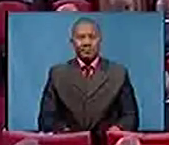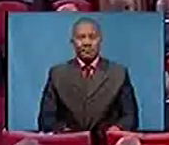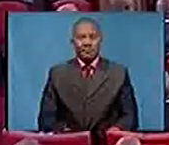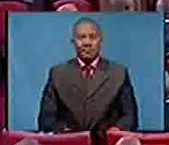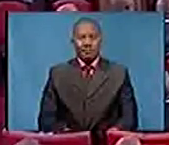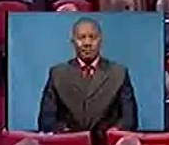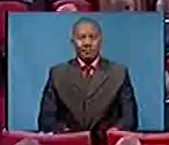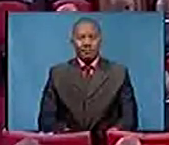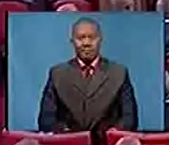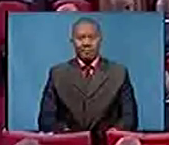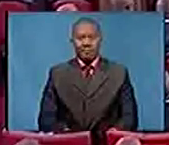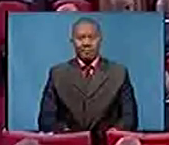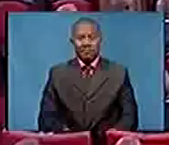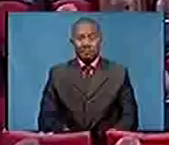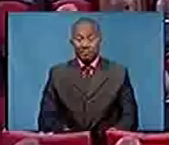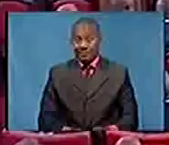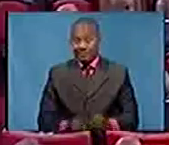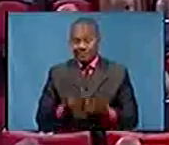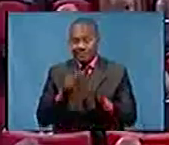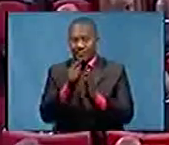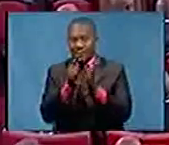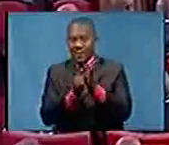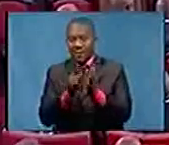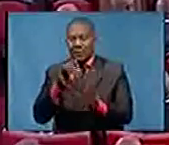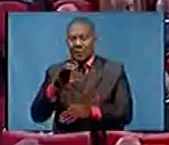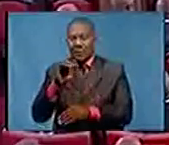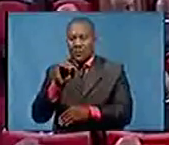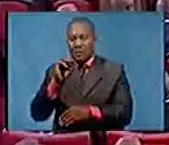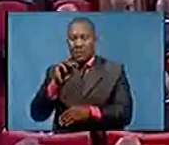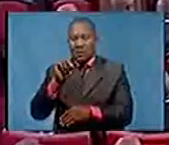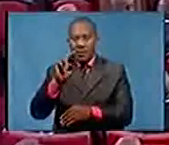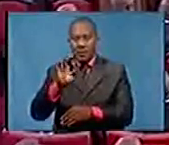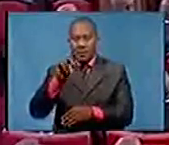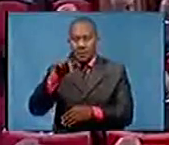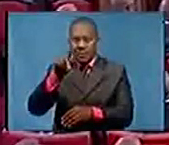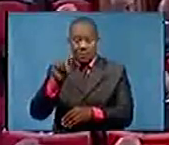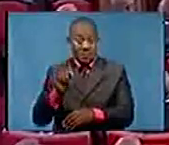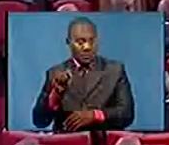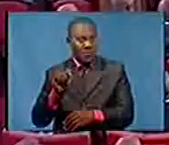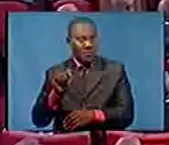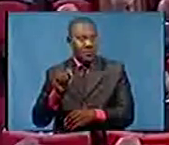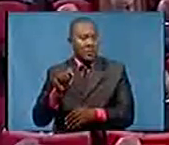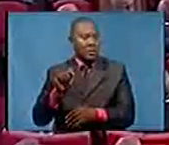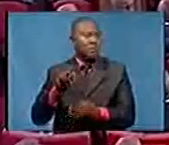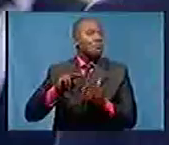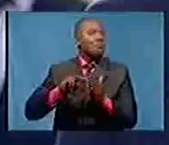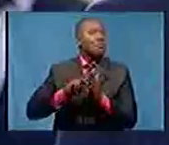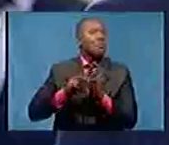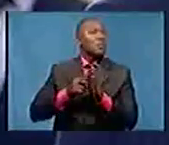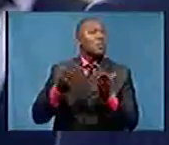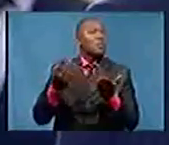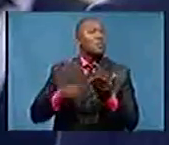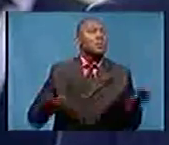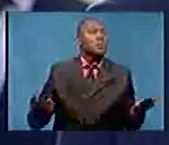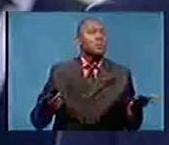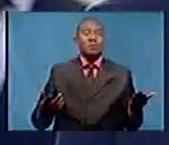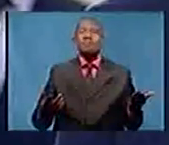The law on contempt in that communique for the education of the general